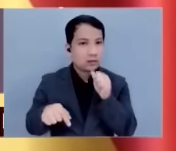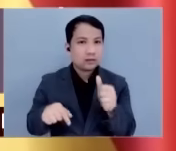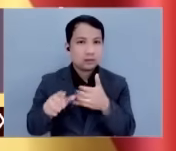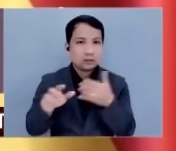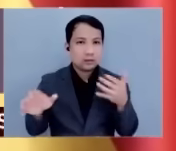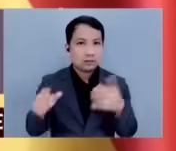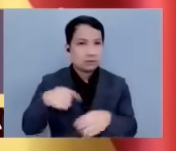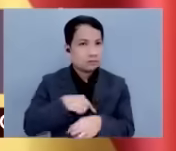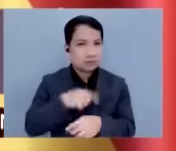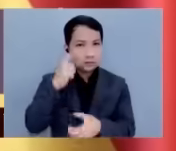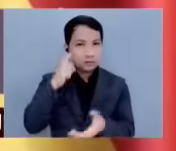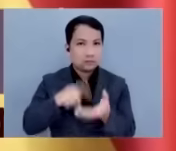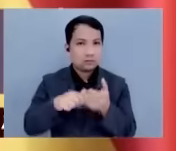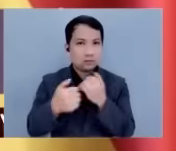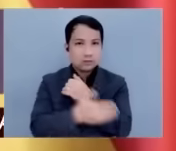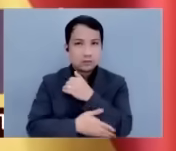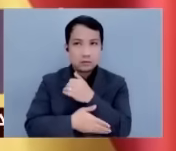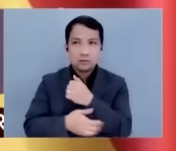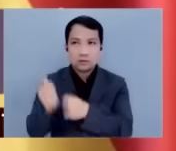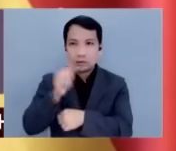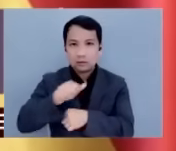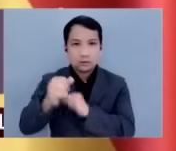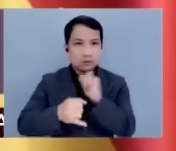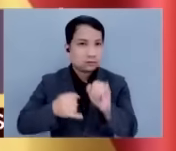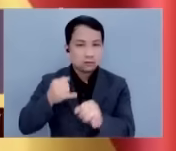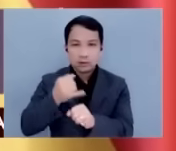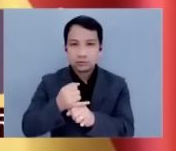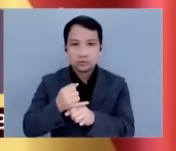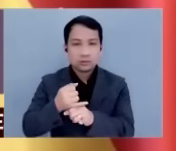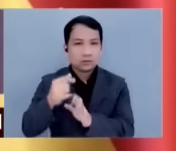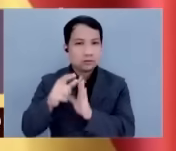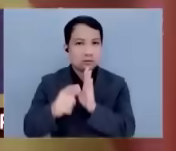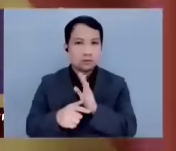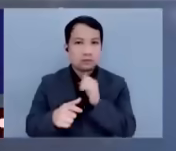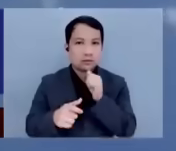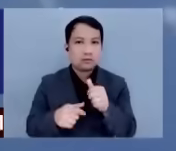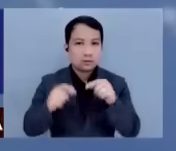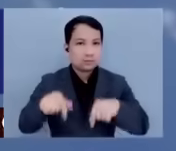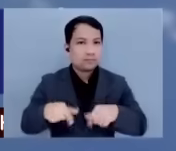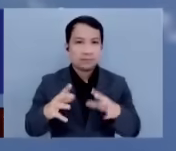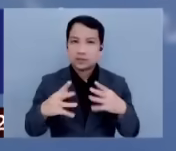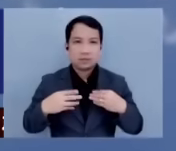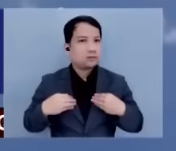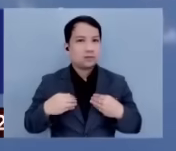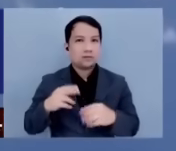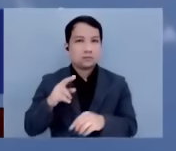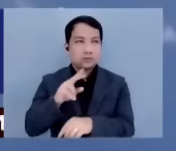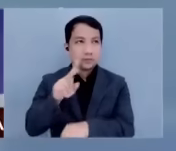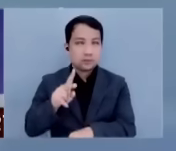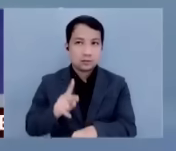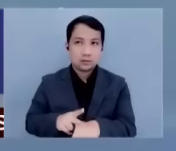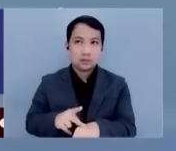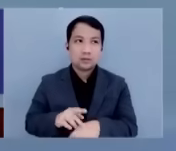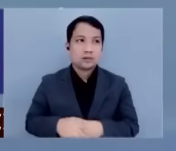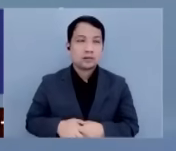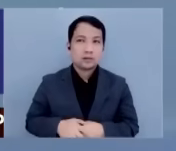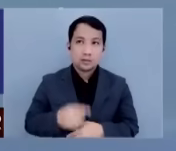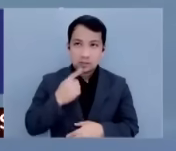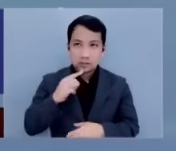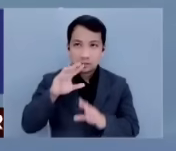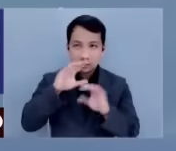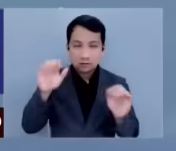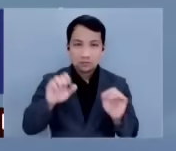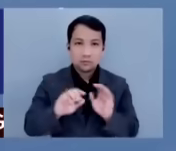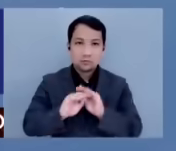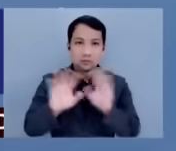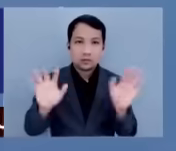any country, any international body, certainly not by the Philippines. Giit ng Pangulo, malinaw ang